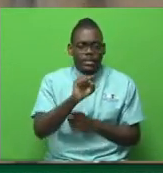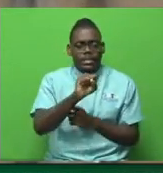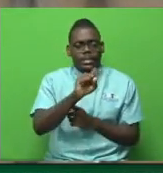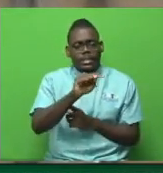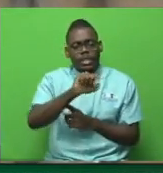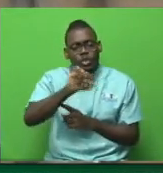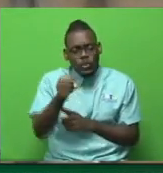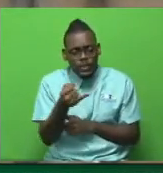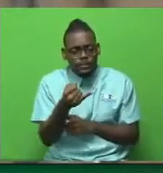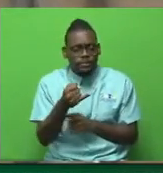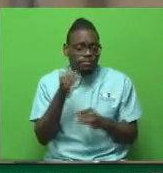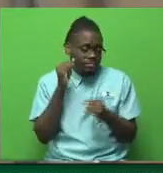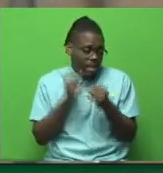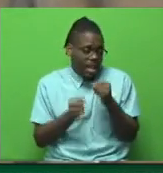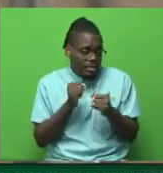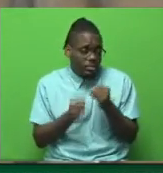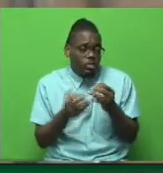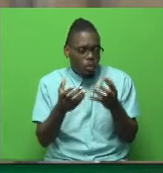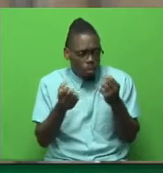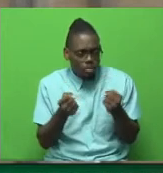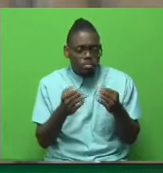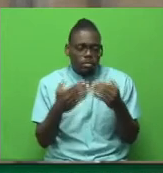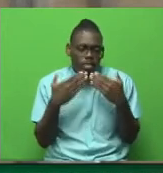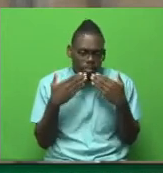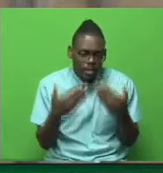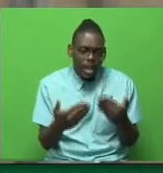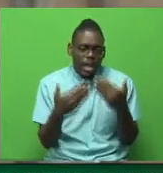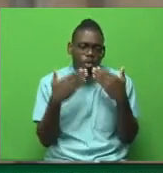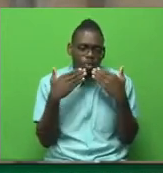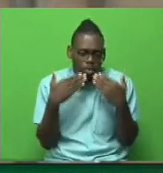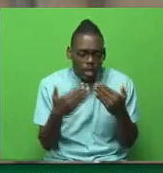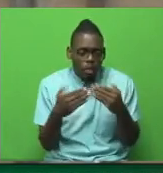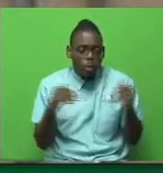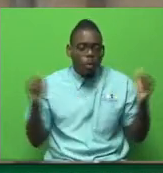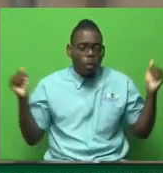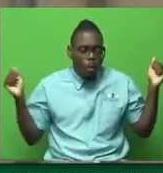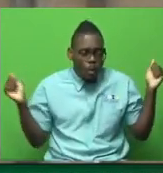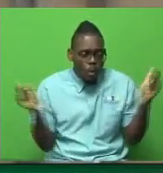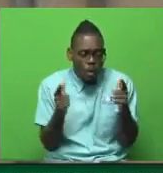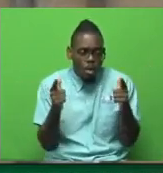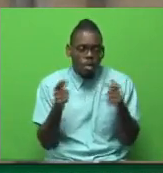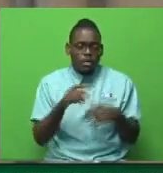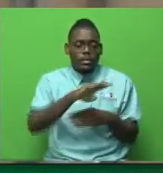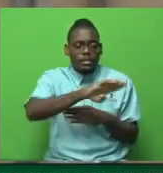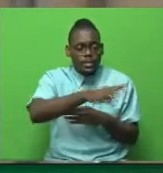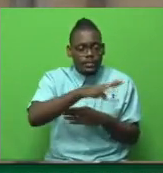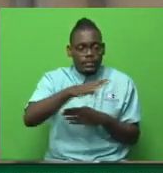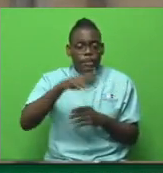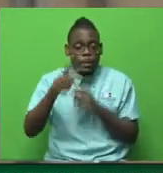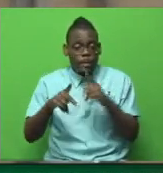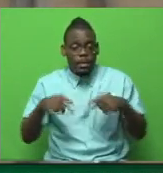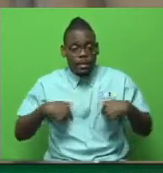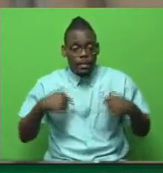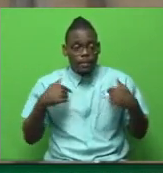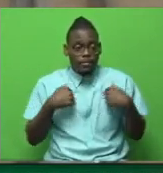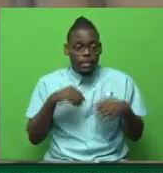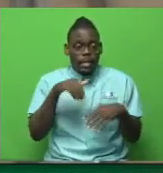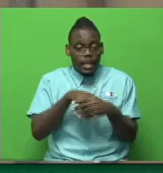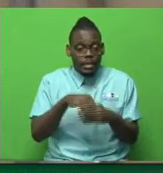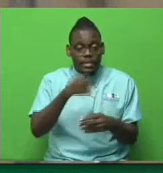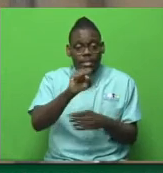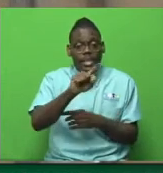close I want to thank all those hundreds of constituents of Saint Joseph who reached out to